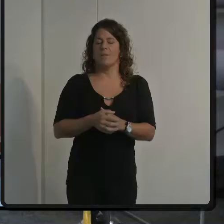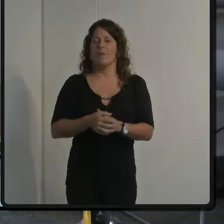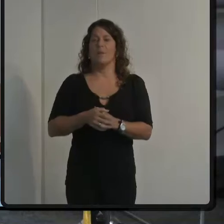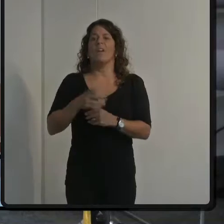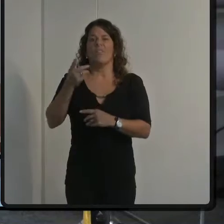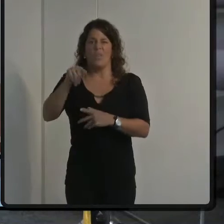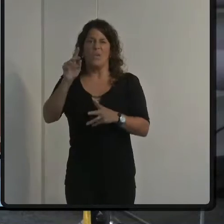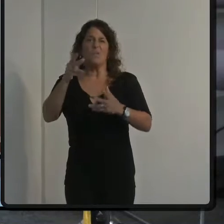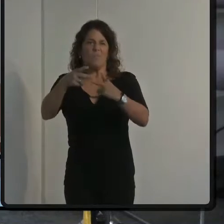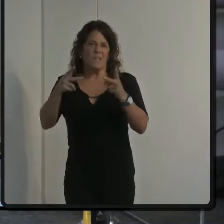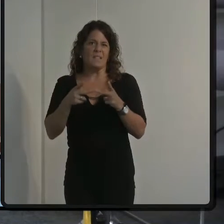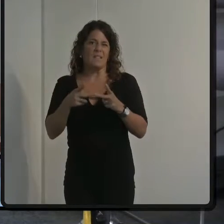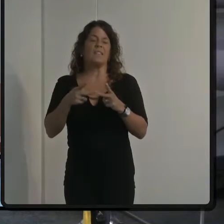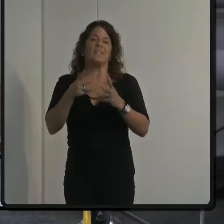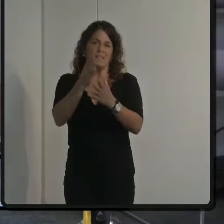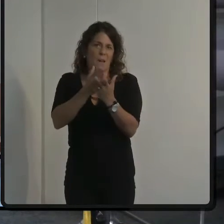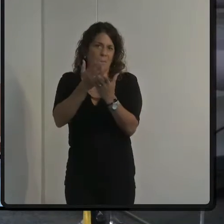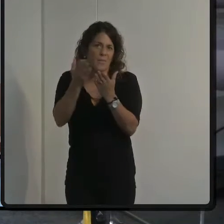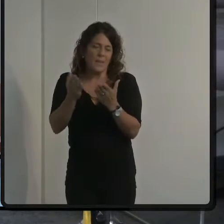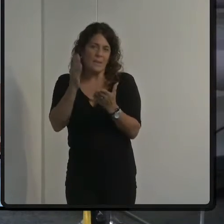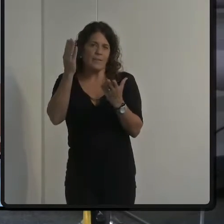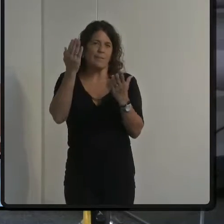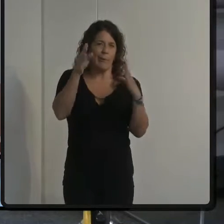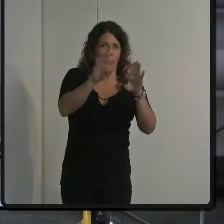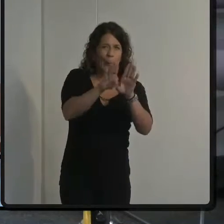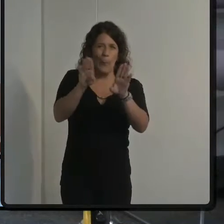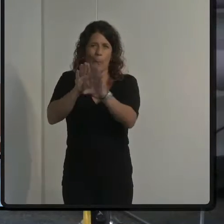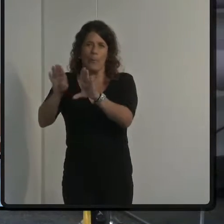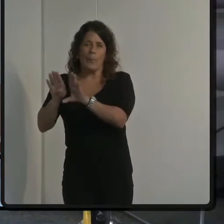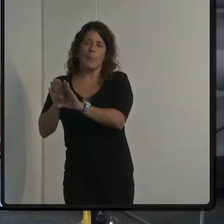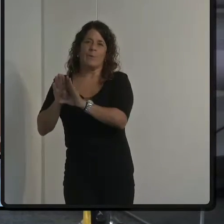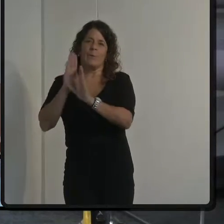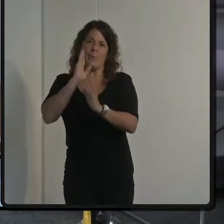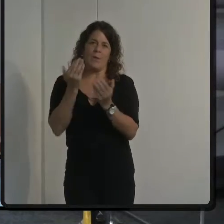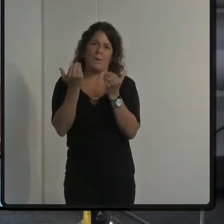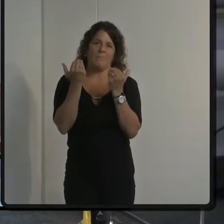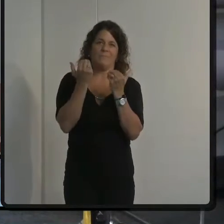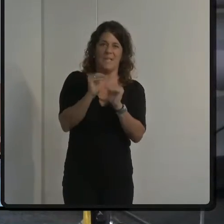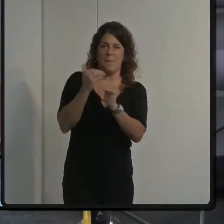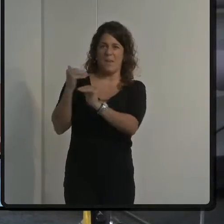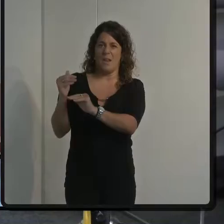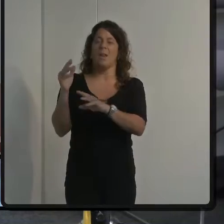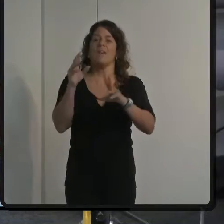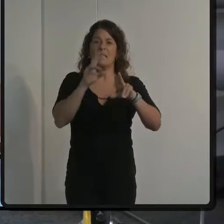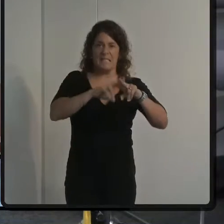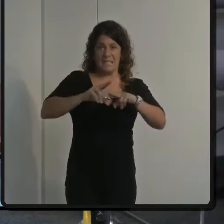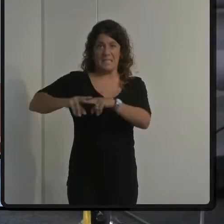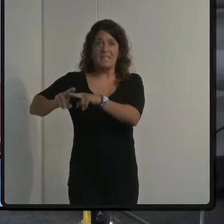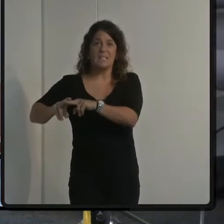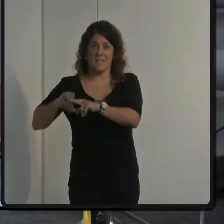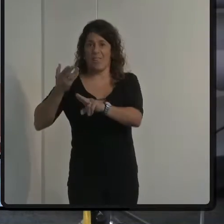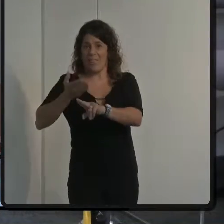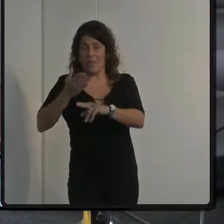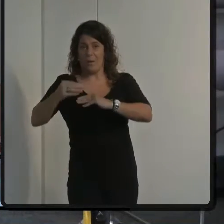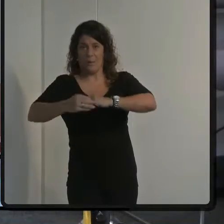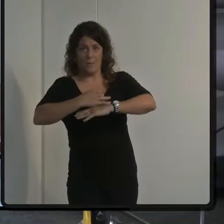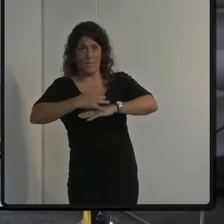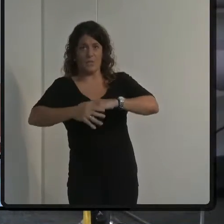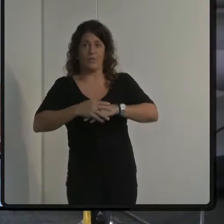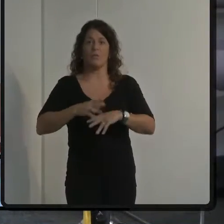stationary activities in order to minimize gatherings. More information about this will be available next